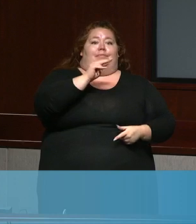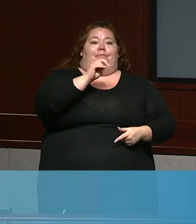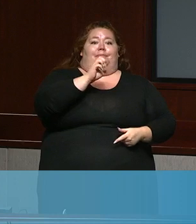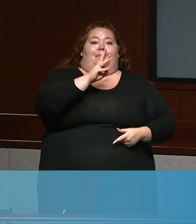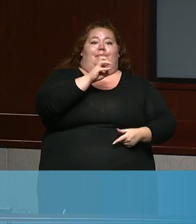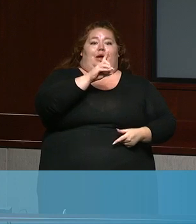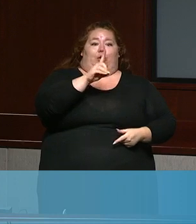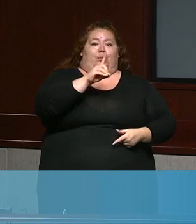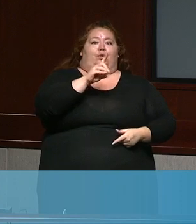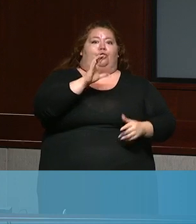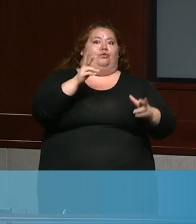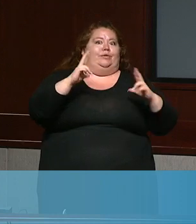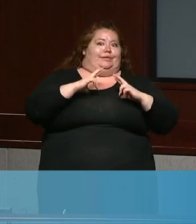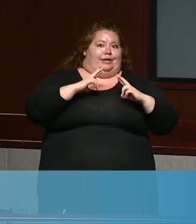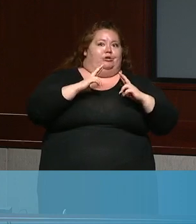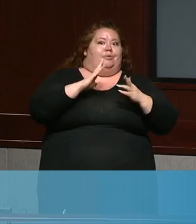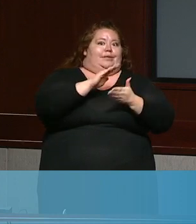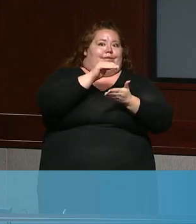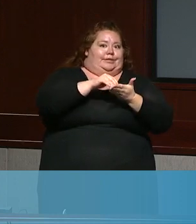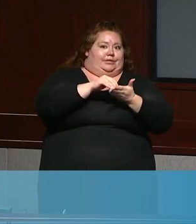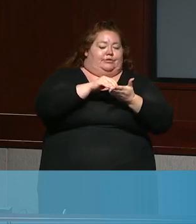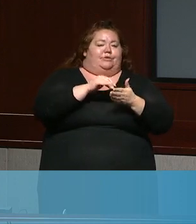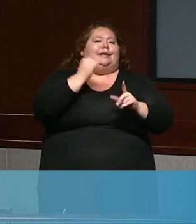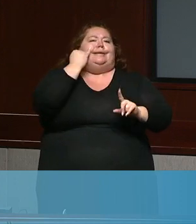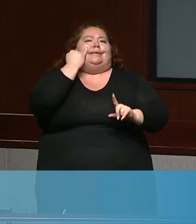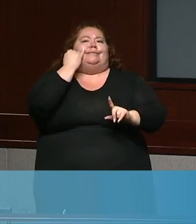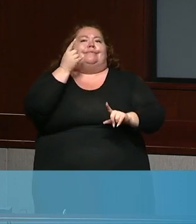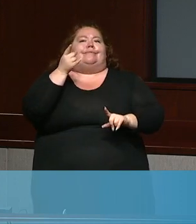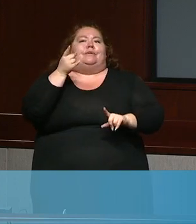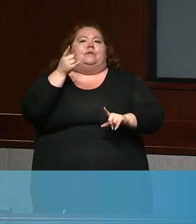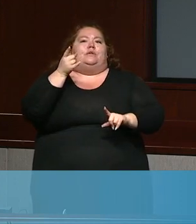the 7th. If you go to